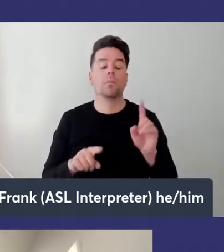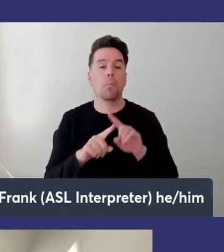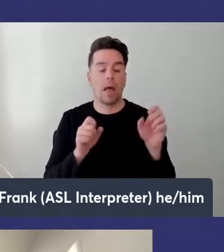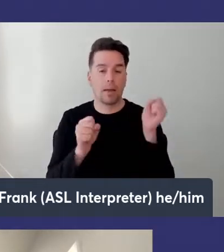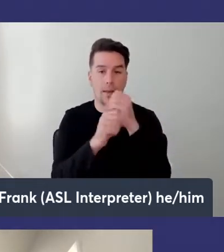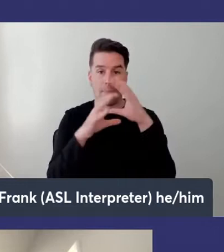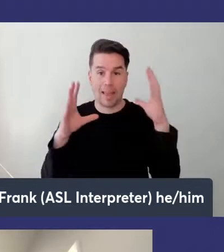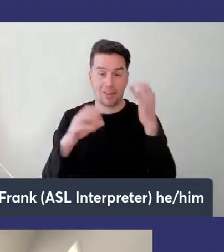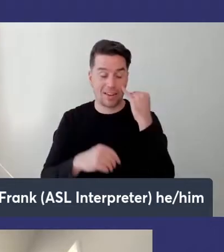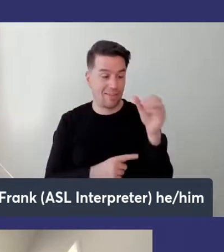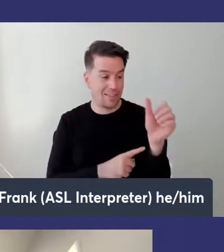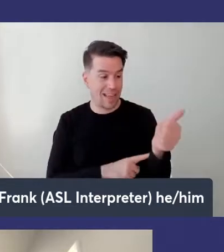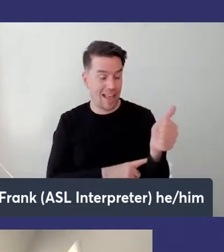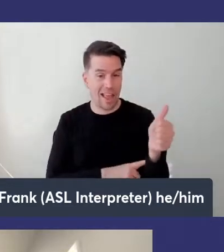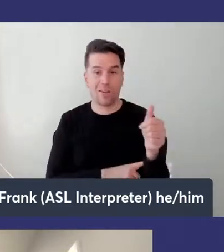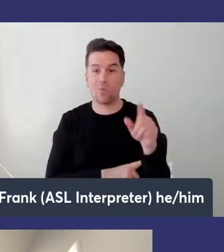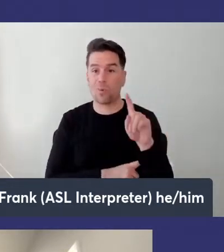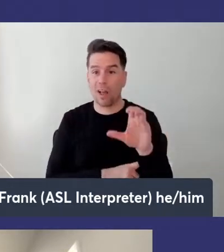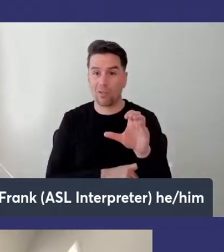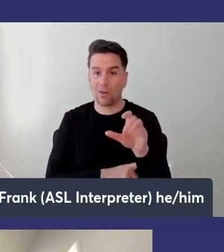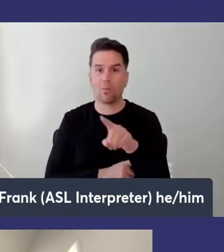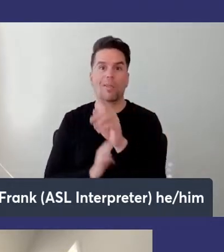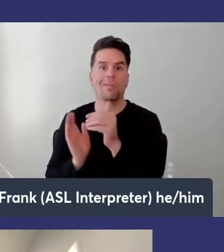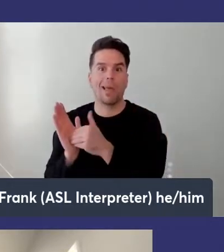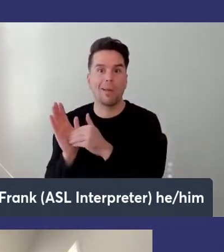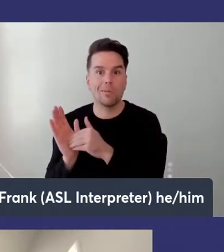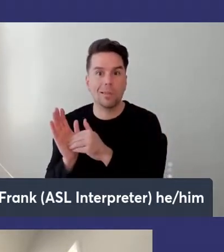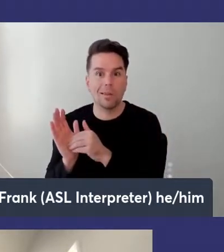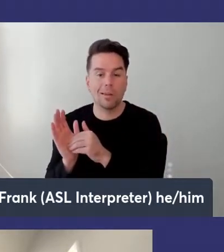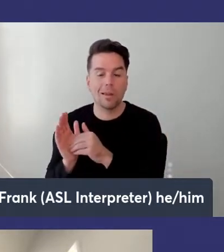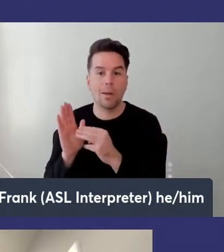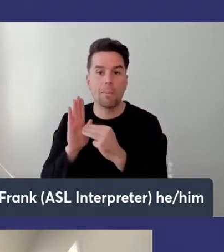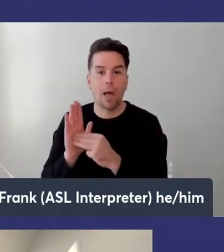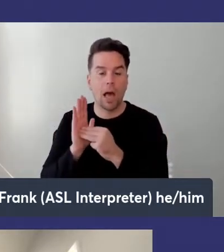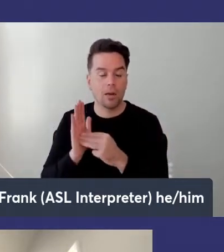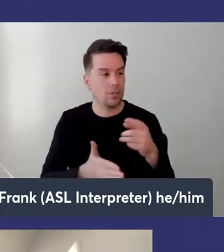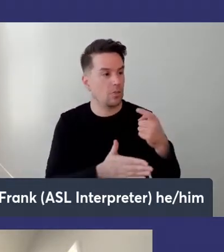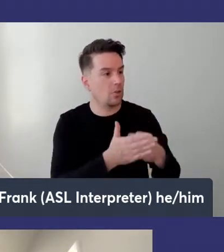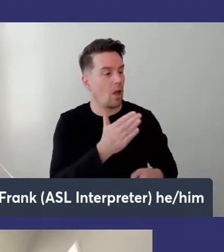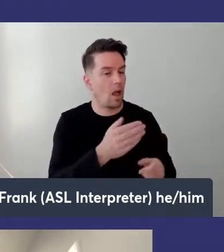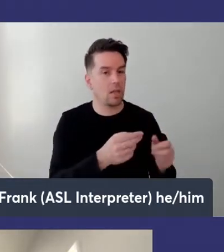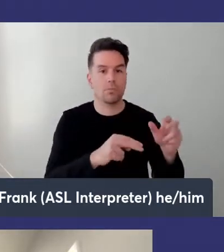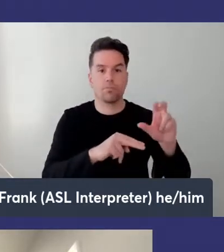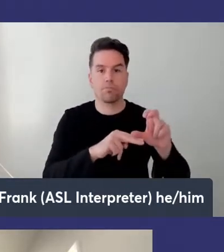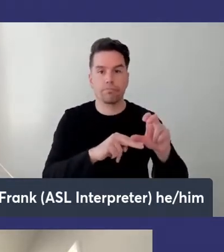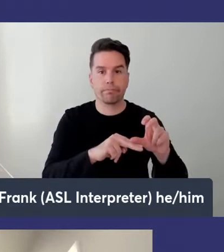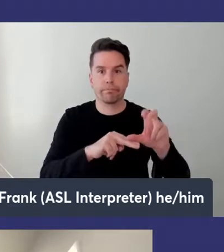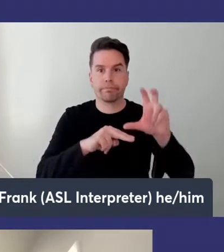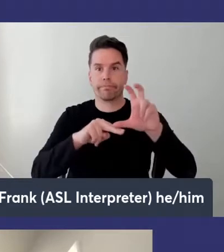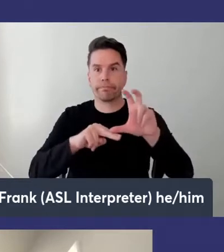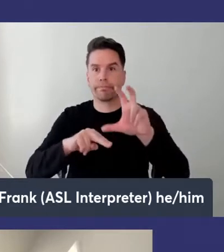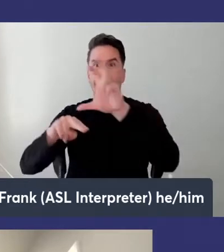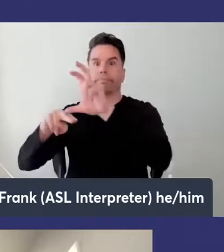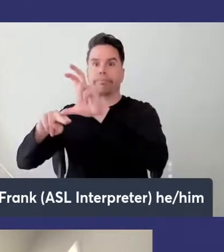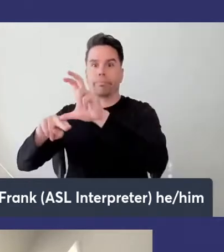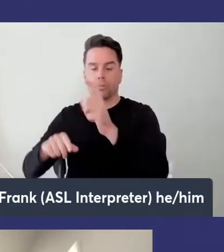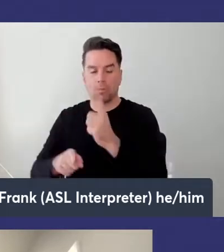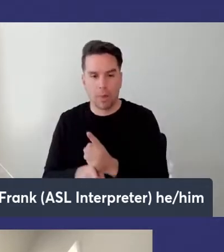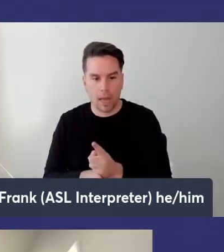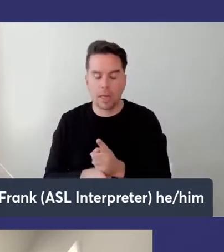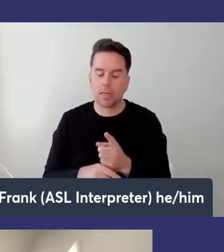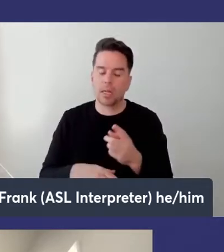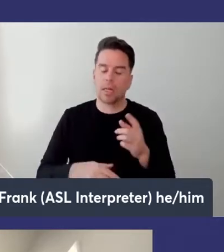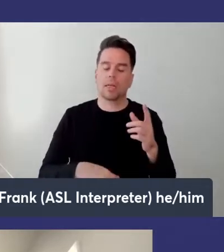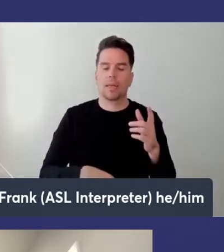from going from 10 to 100 or maybe 1,000 models, right? Like costs could just add up, and yeah, I mean, at some point it makes sense for you to kind of